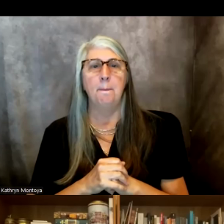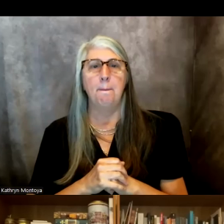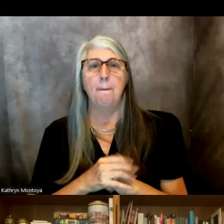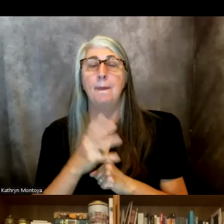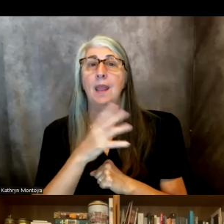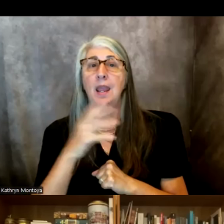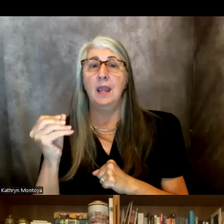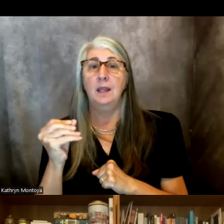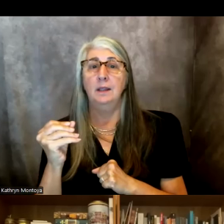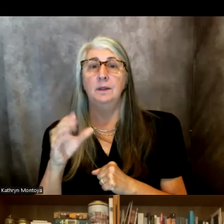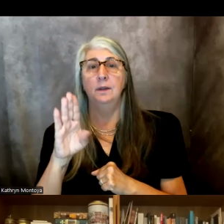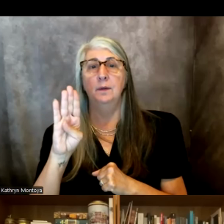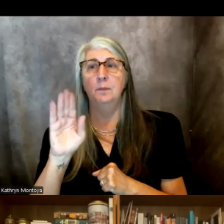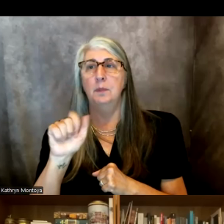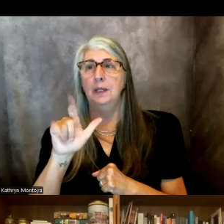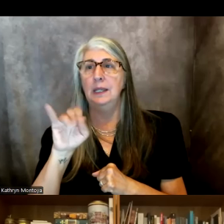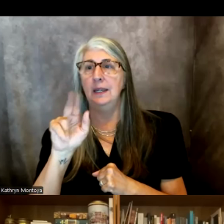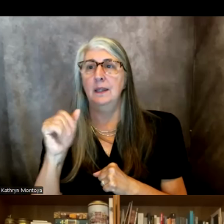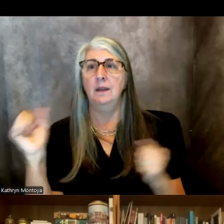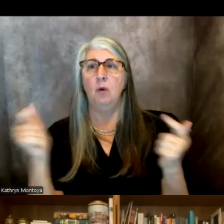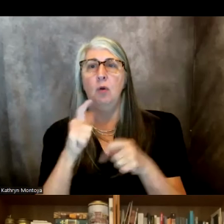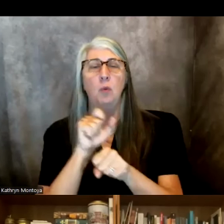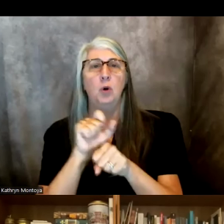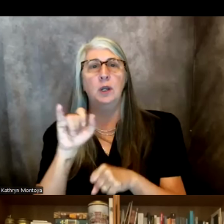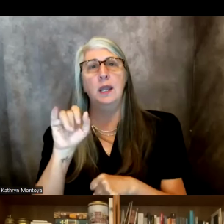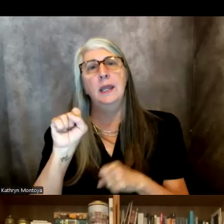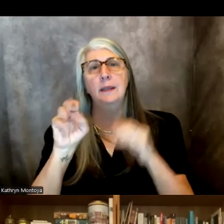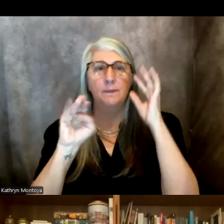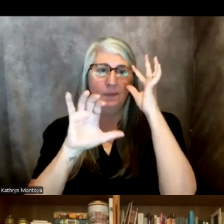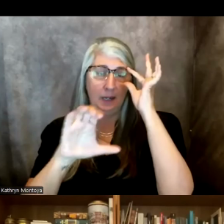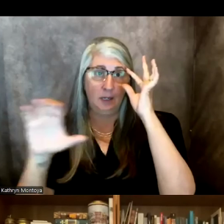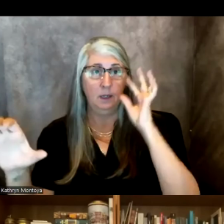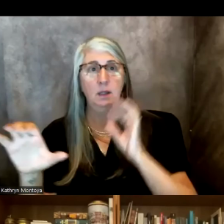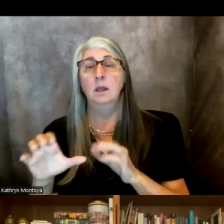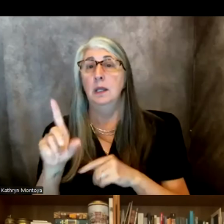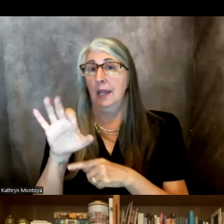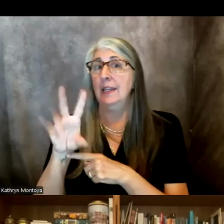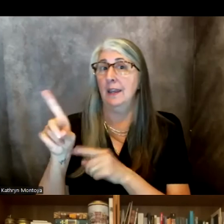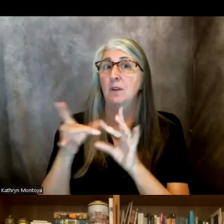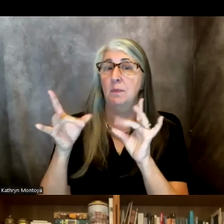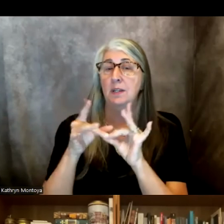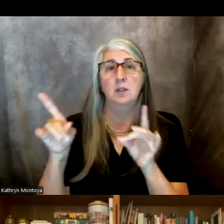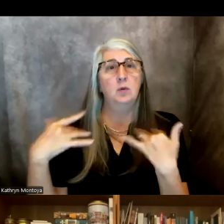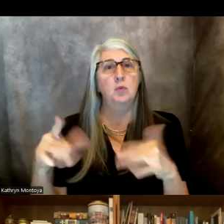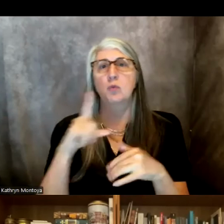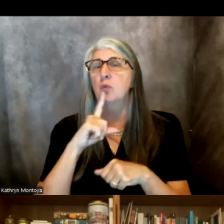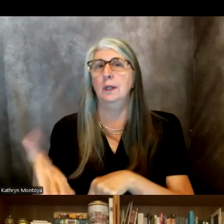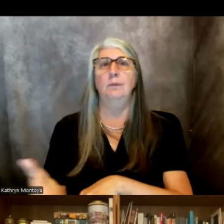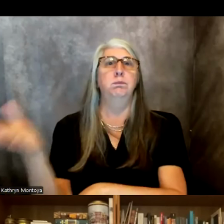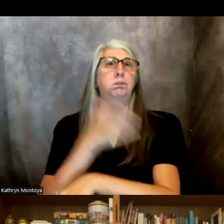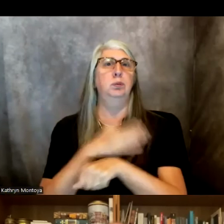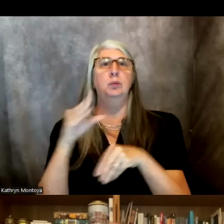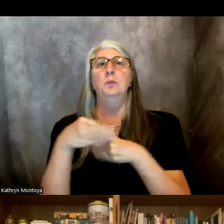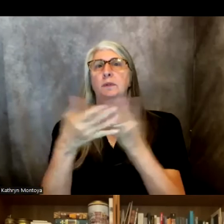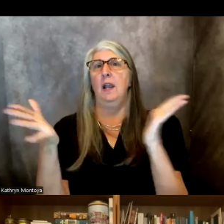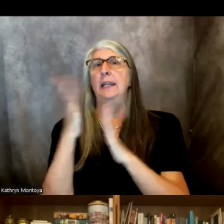also Belina and the work at ISMIC. As David has said, it's made a big difference and provided that leadership. I wanted